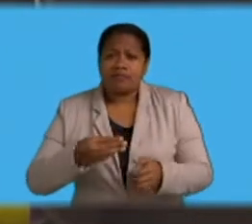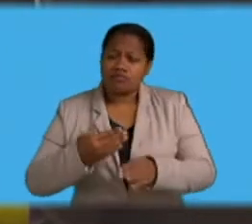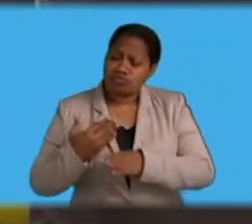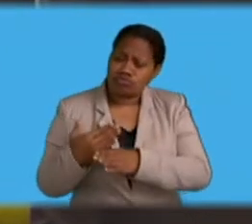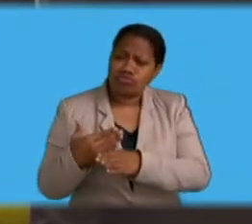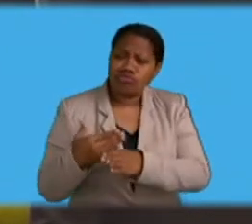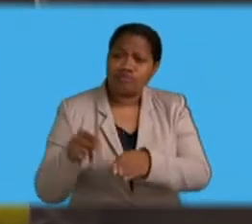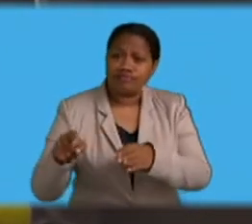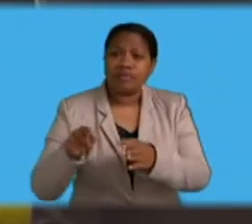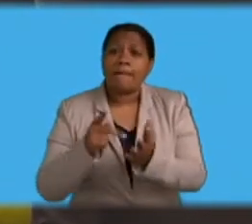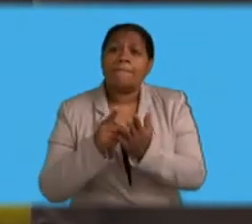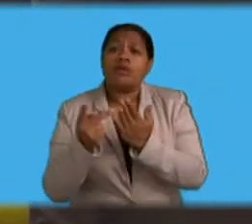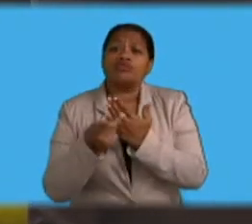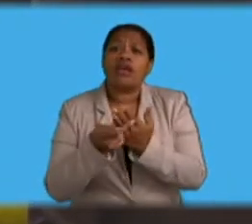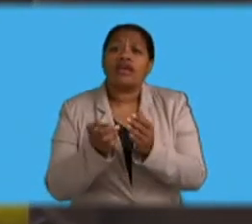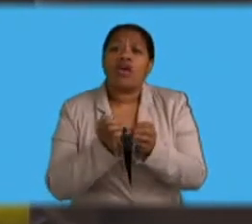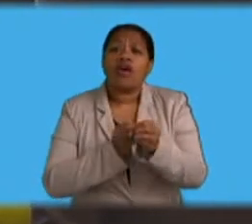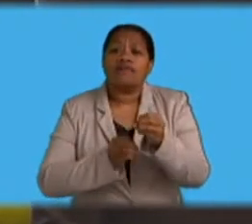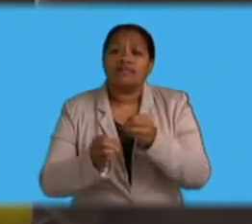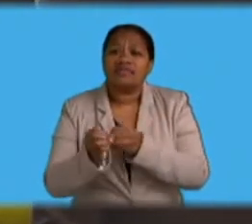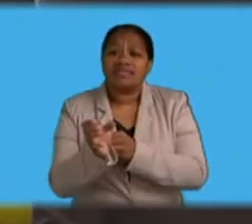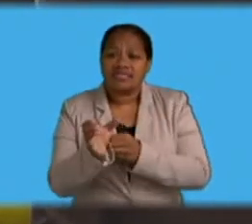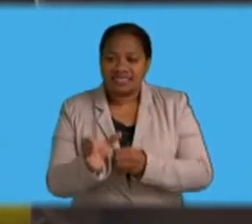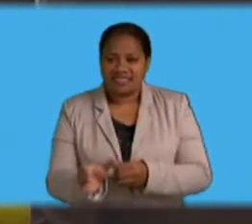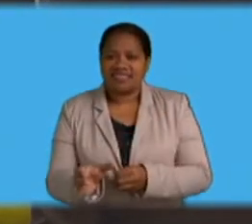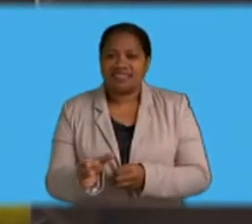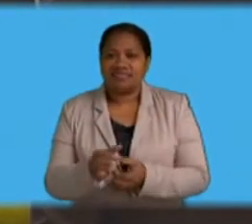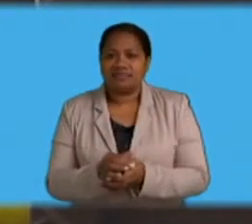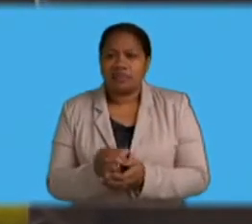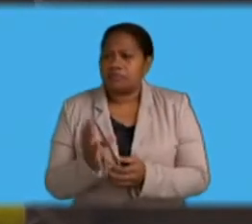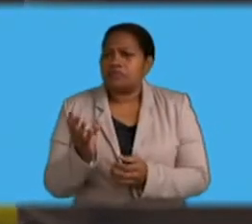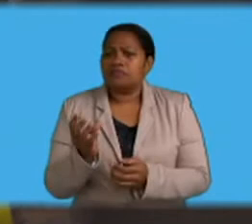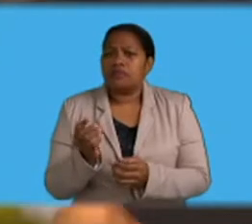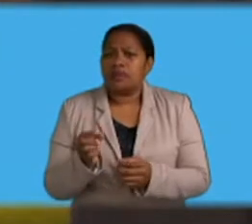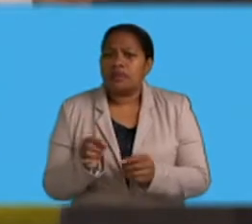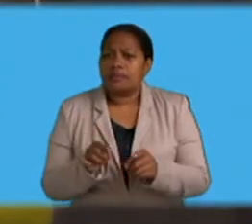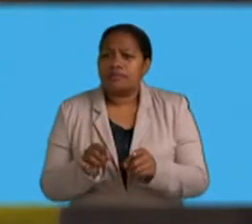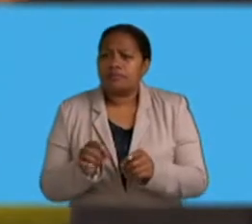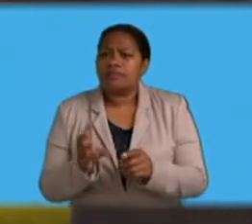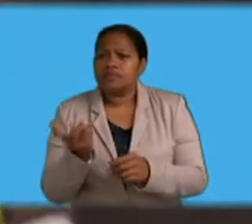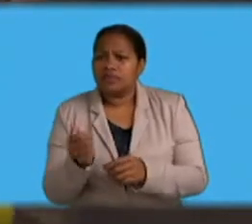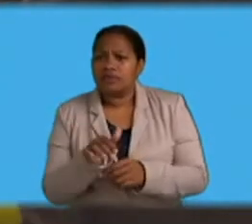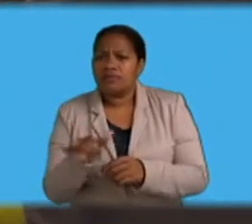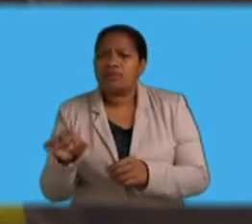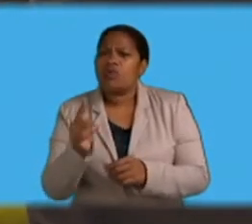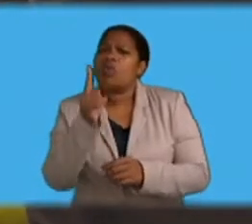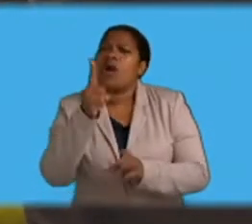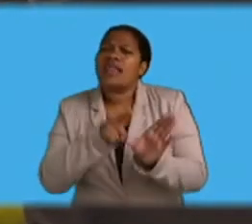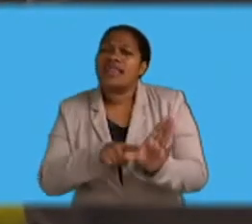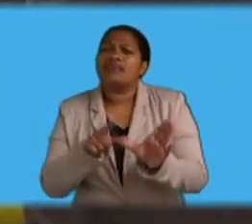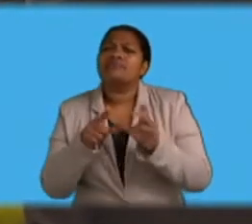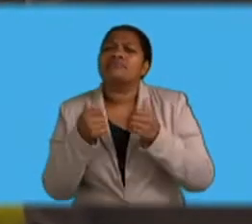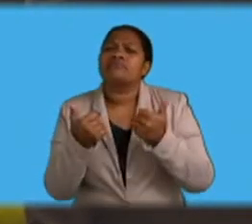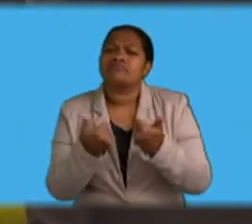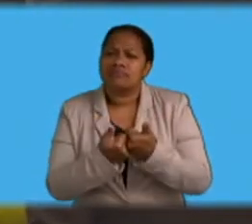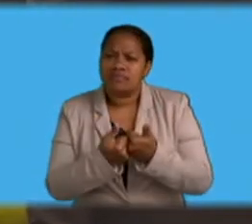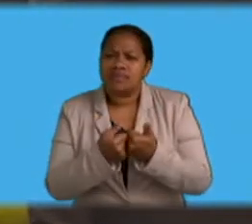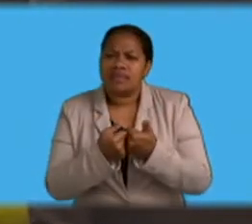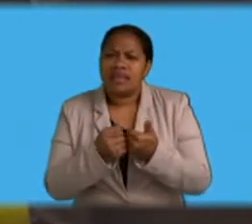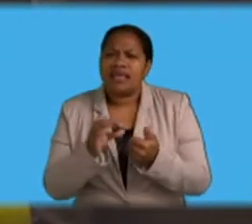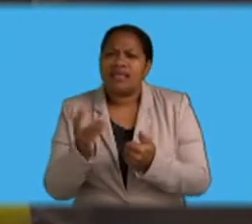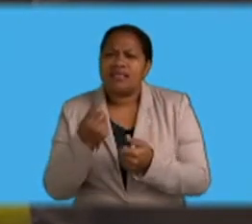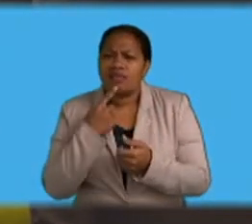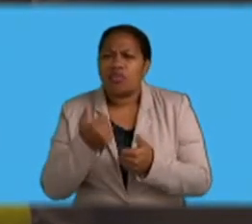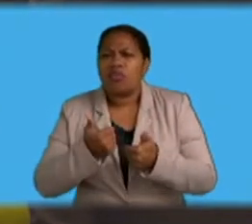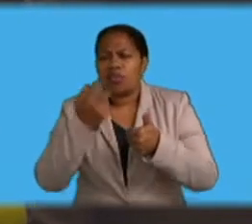officers. And these project officers had only 1-year agreements, even in the so-called good old days of permanent tenure.